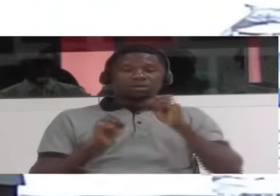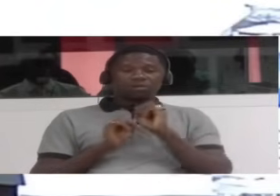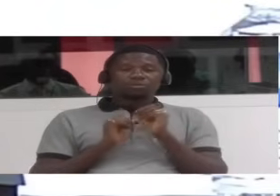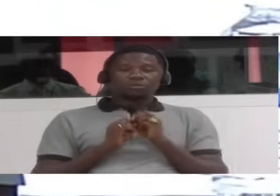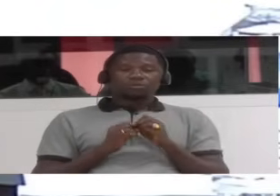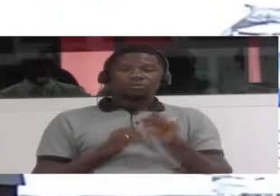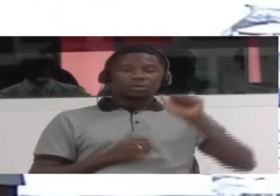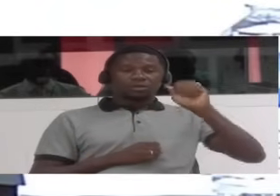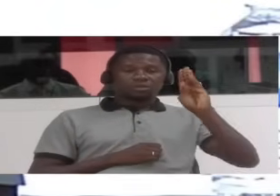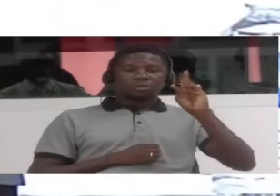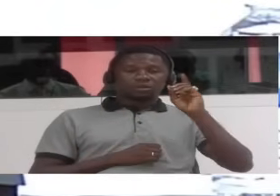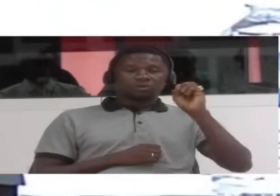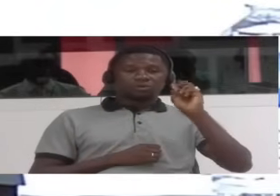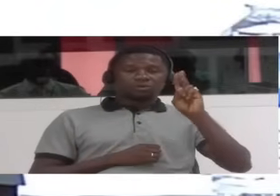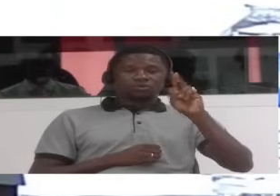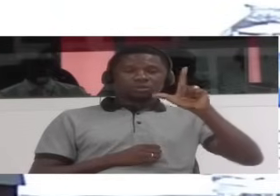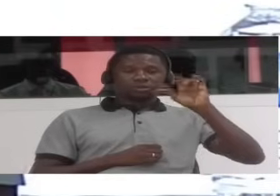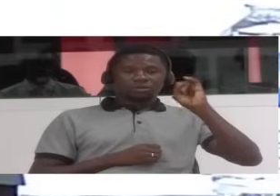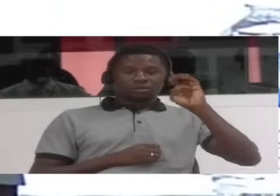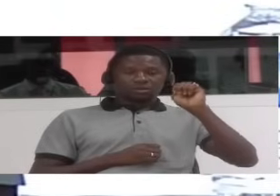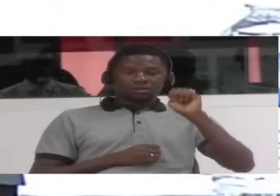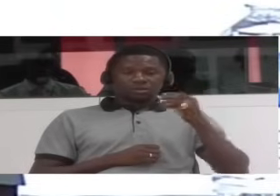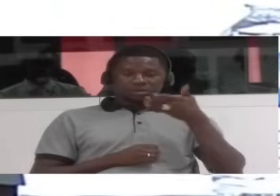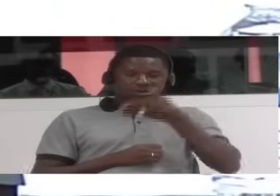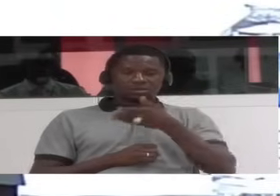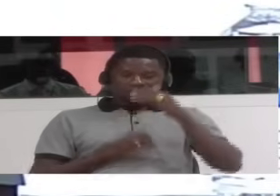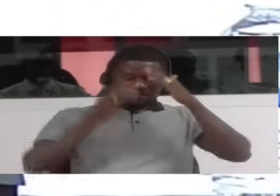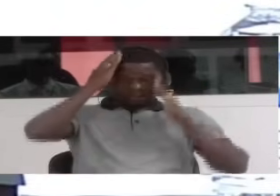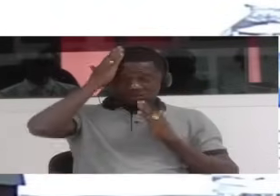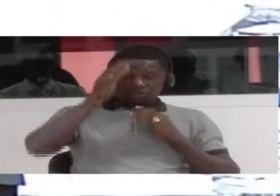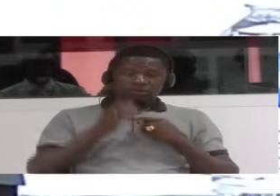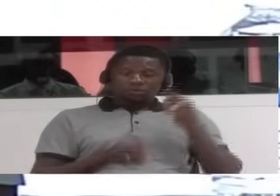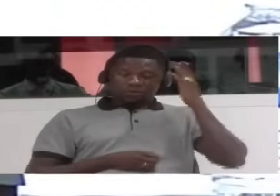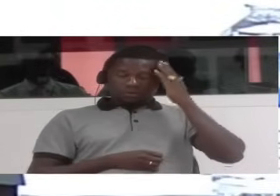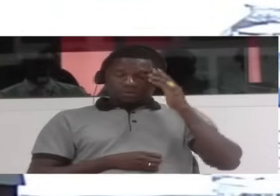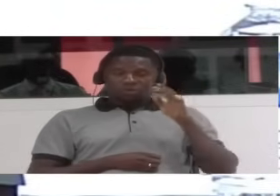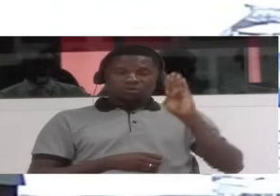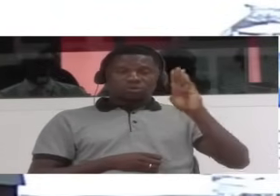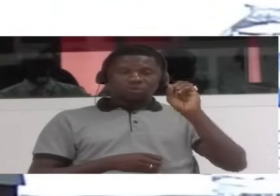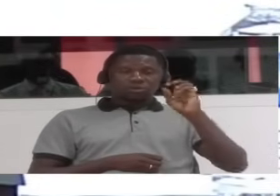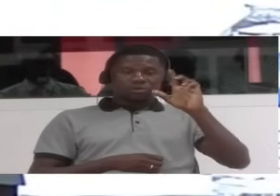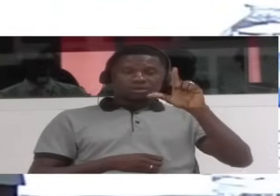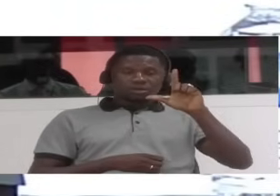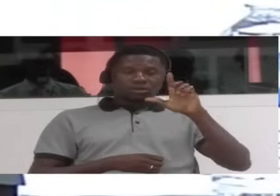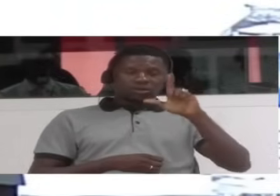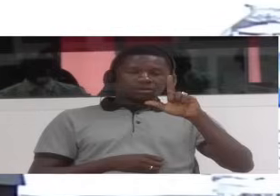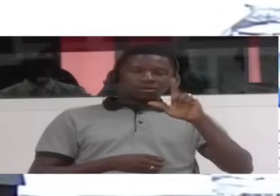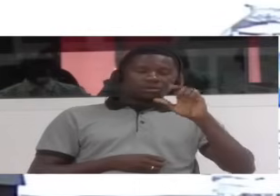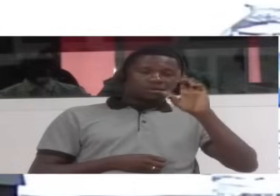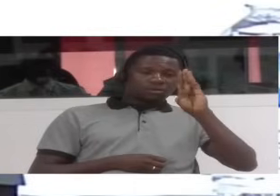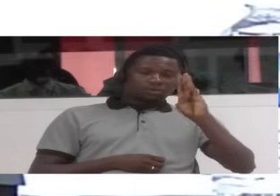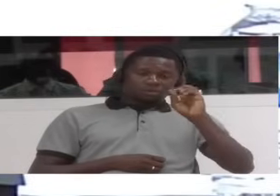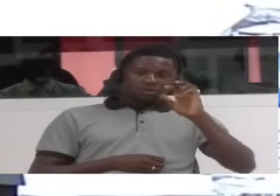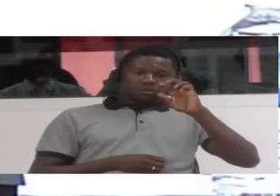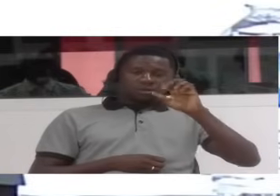Abdullahi Jaju? Yes, Abdullahi Jaju is in the army. We know that Borakoli and Solo Bojang are all at large. At large, yes.